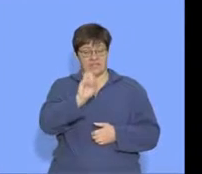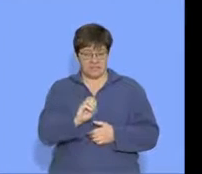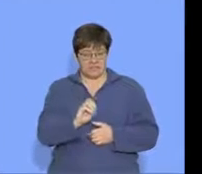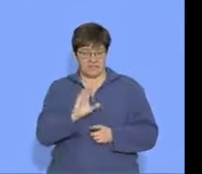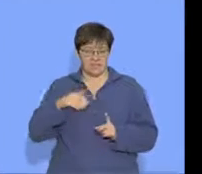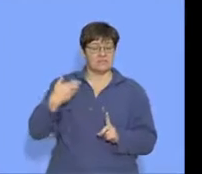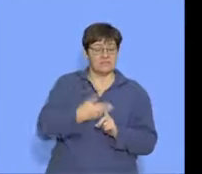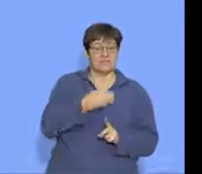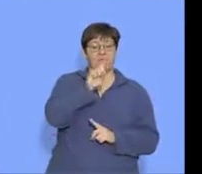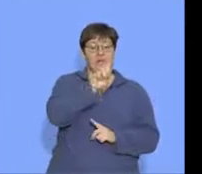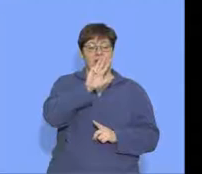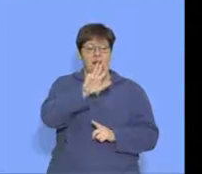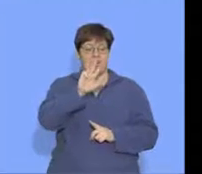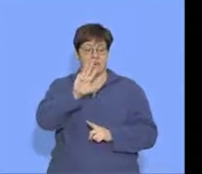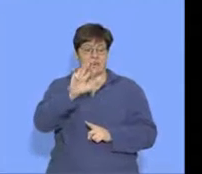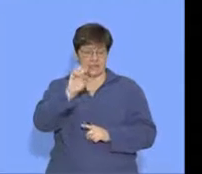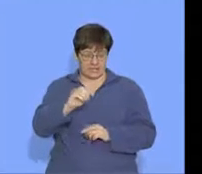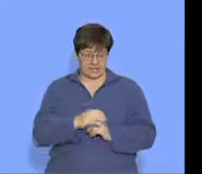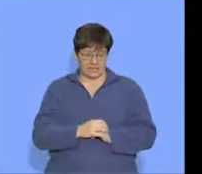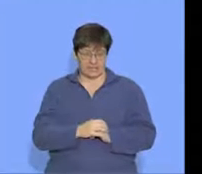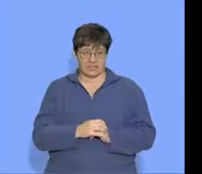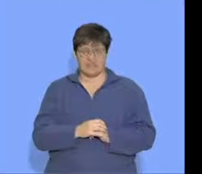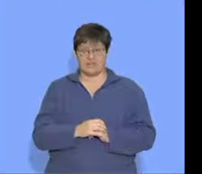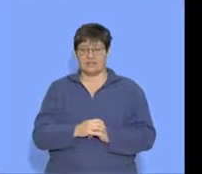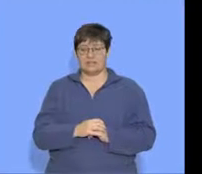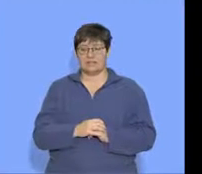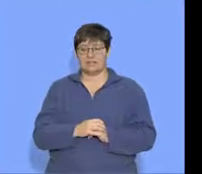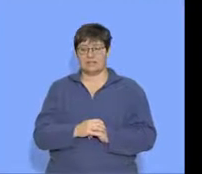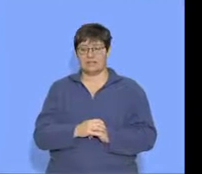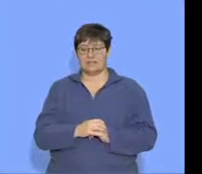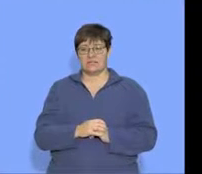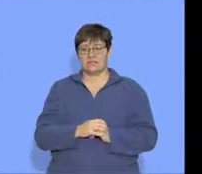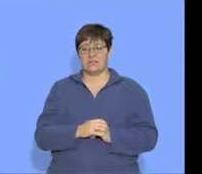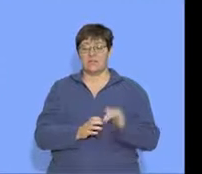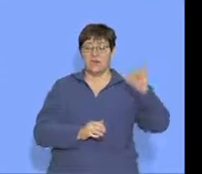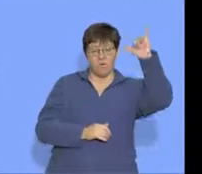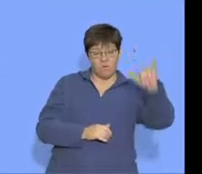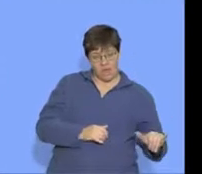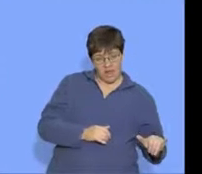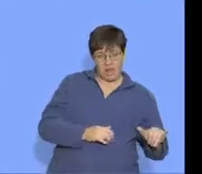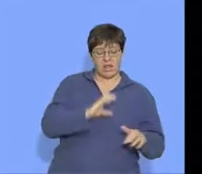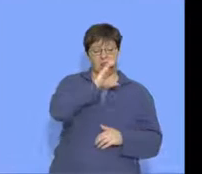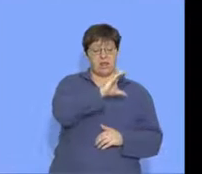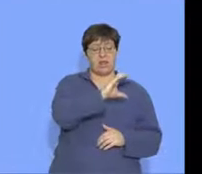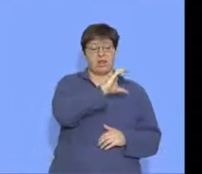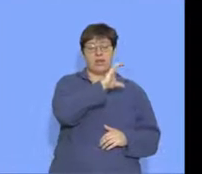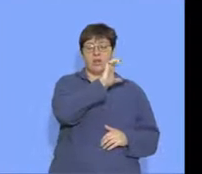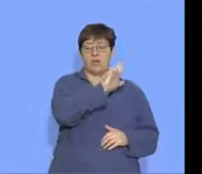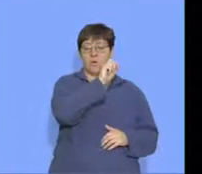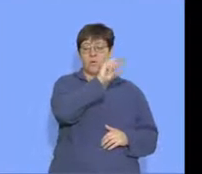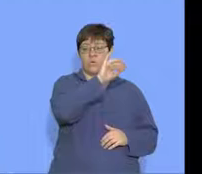till 1990. We have on the one set of the y-axis, we have the chlorine levels, and that's